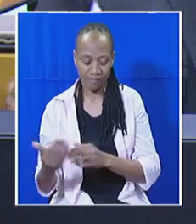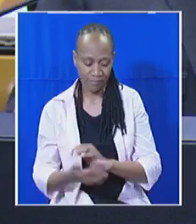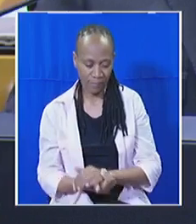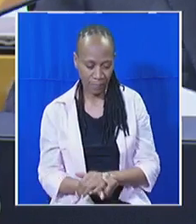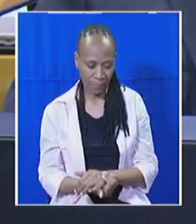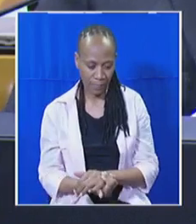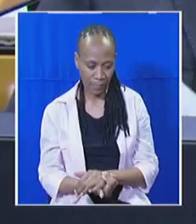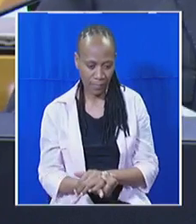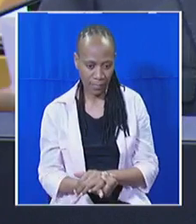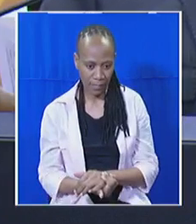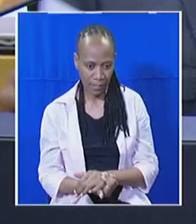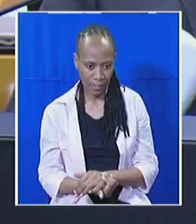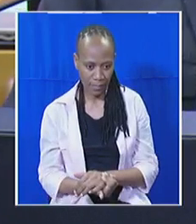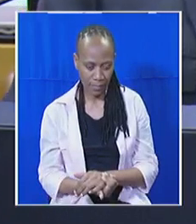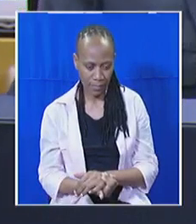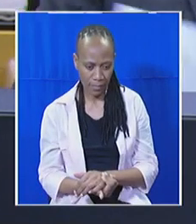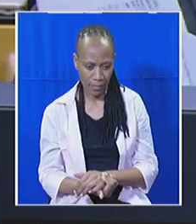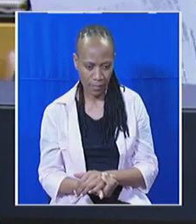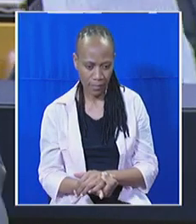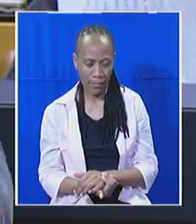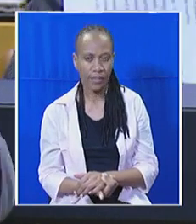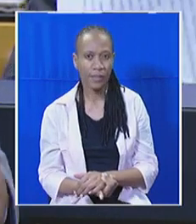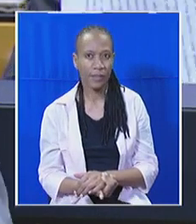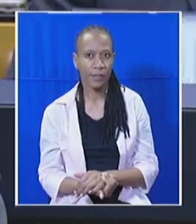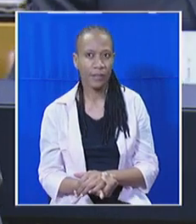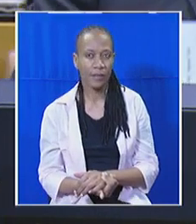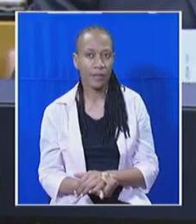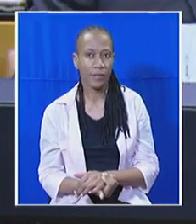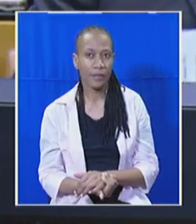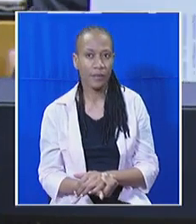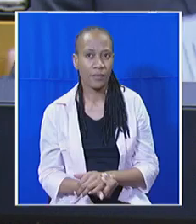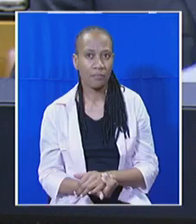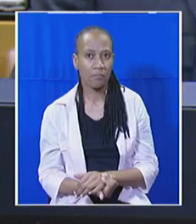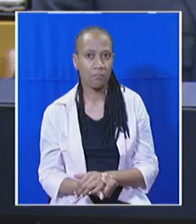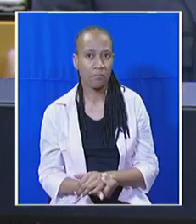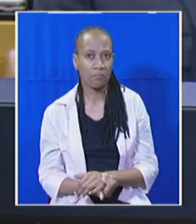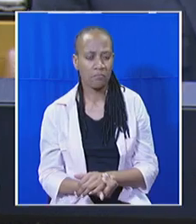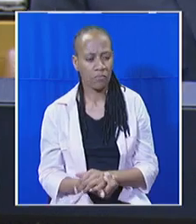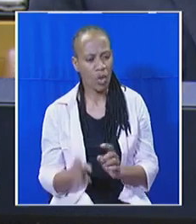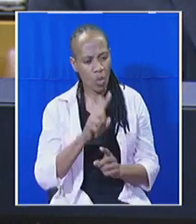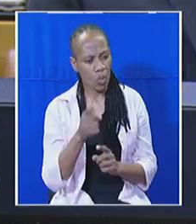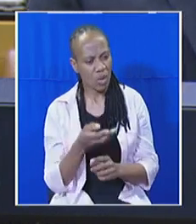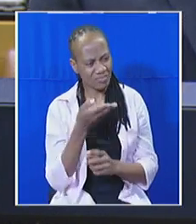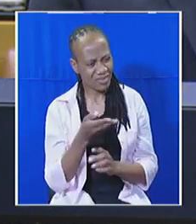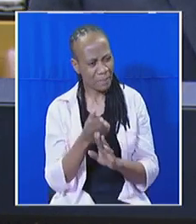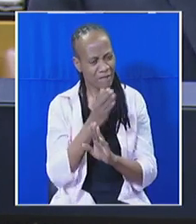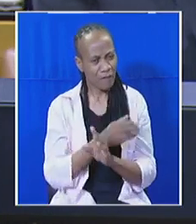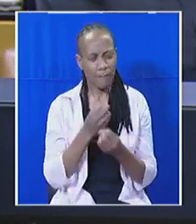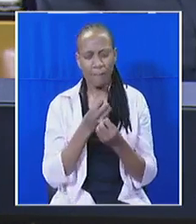Honorable Member Ntate Maisela, I think I've answered this question many times